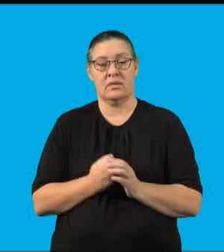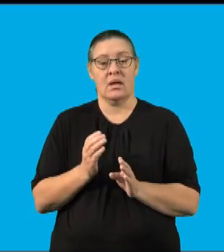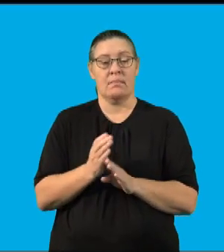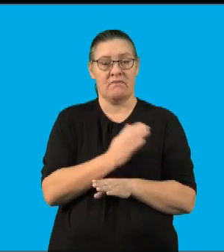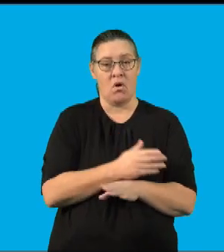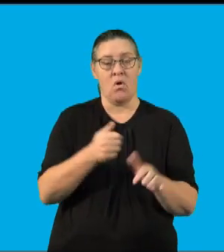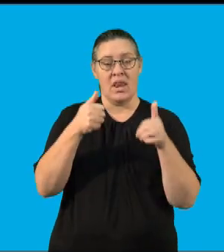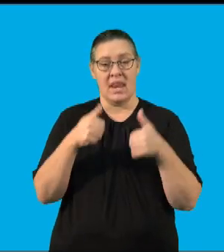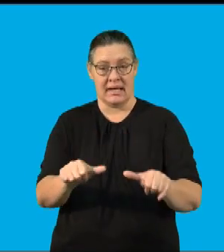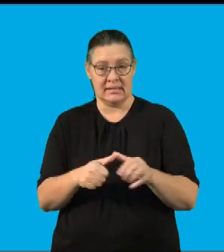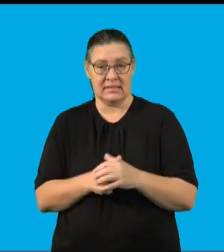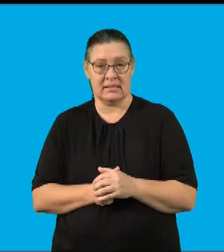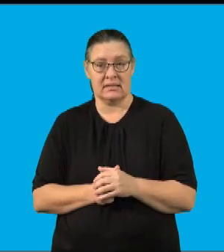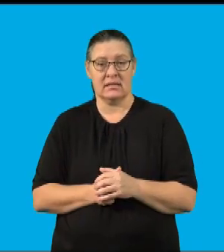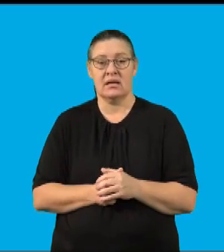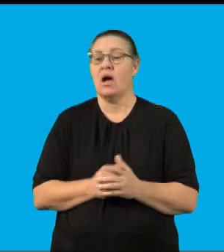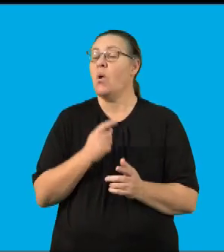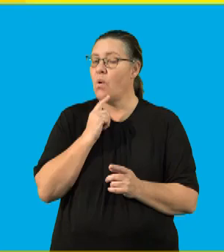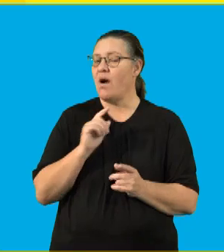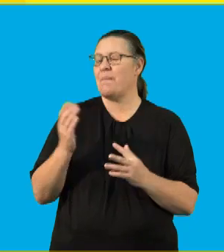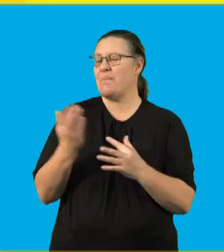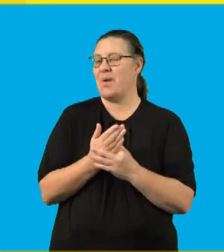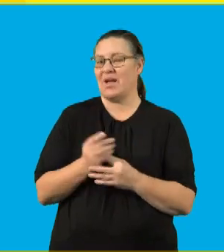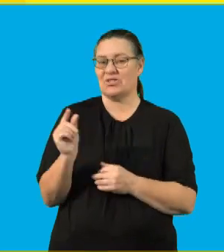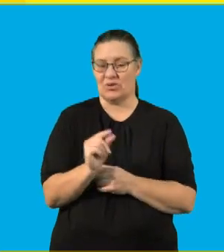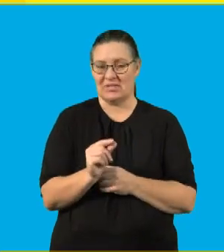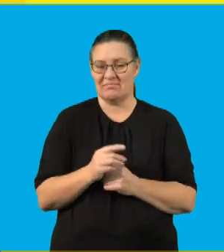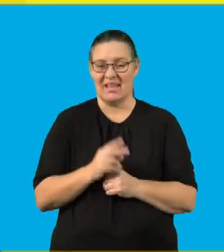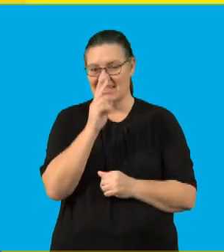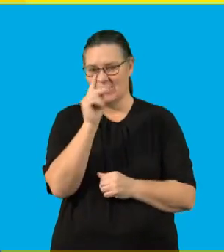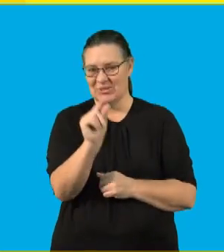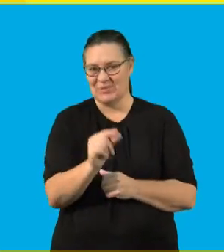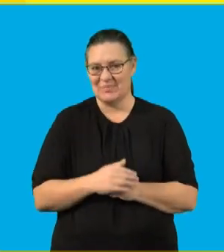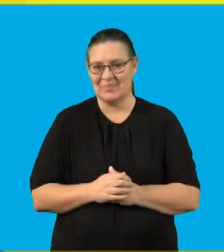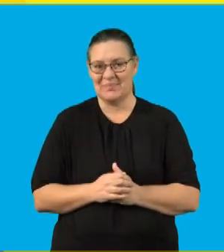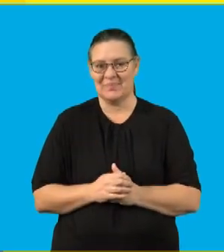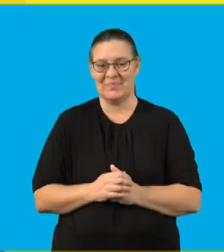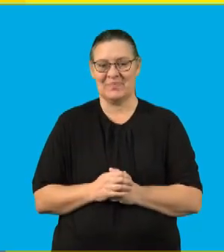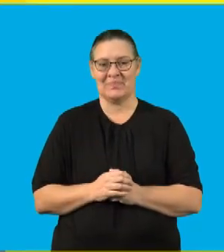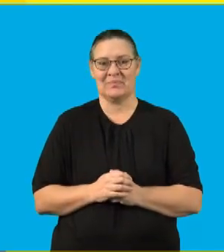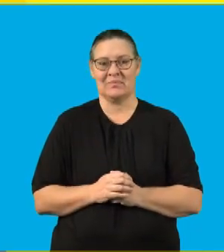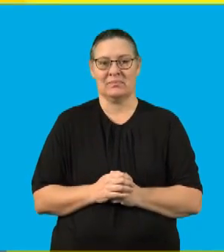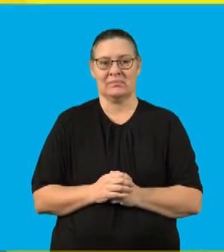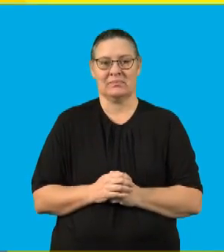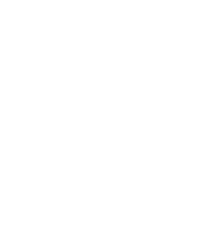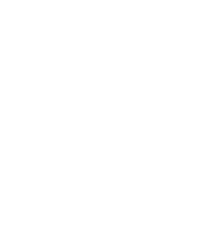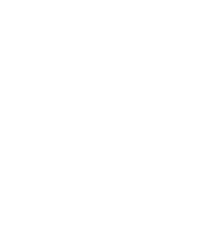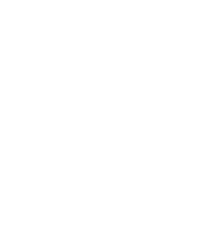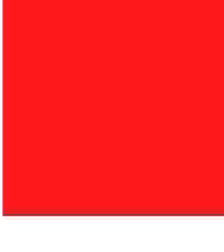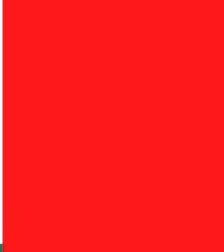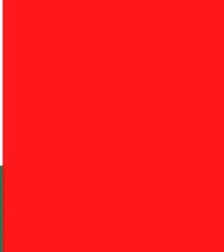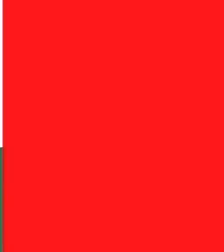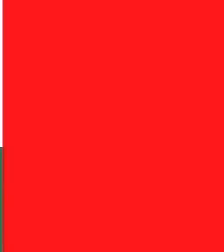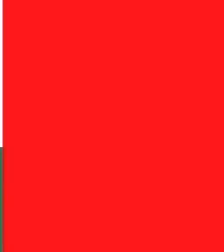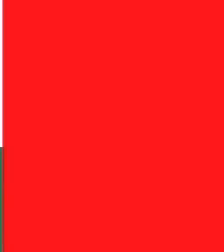Right. So before now we go to the next part of these questions, we are just going to quickly go for a short break, and I will see you just after this.